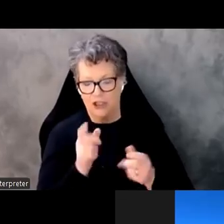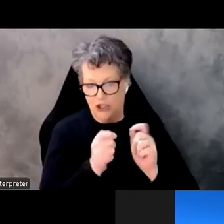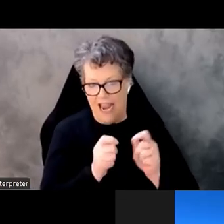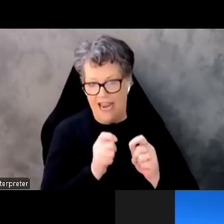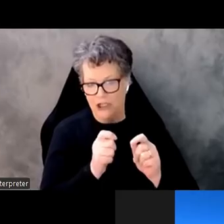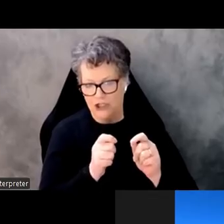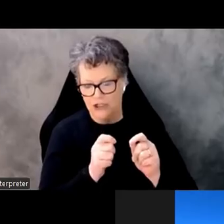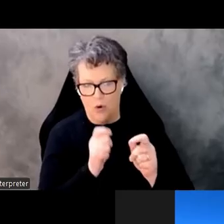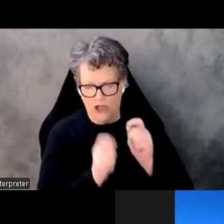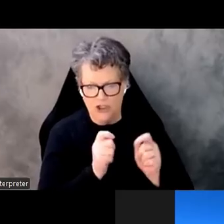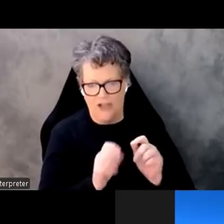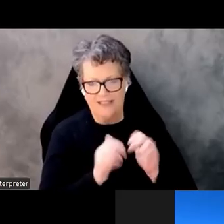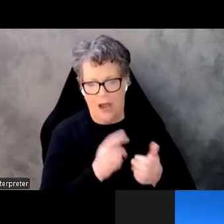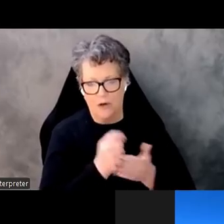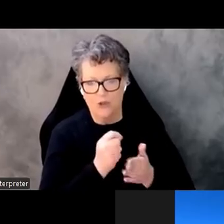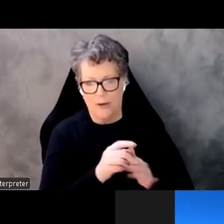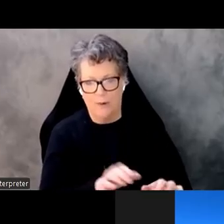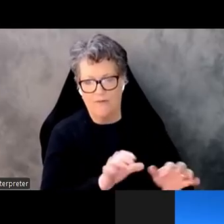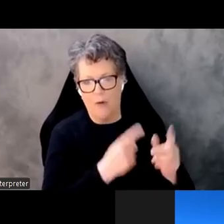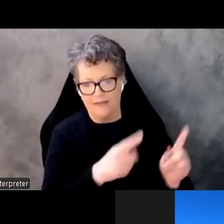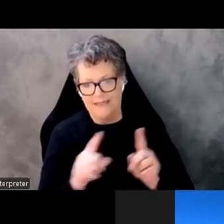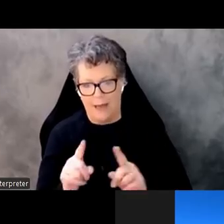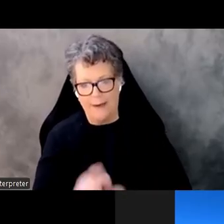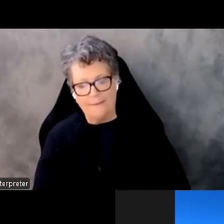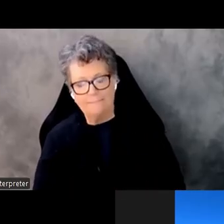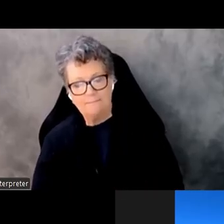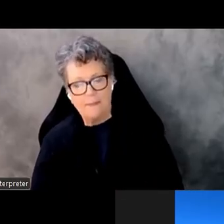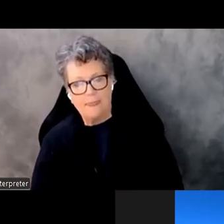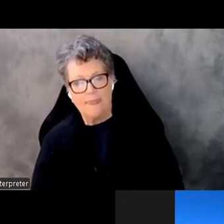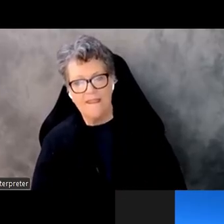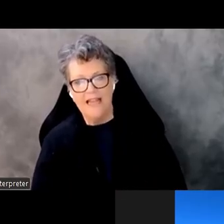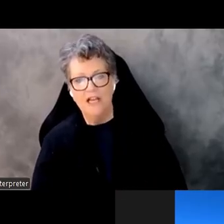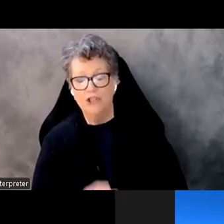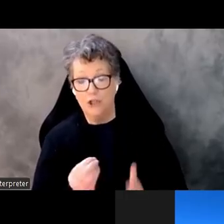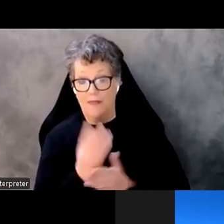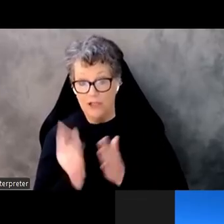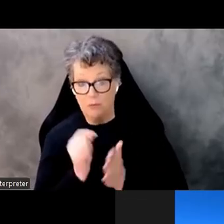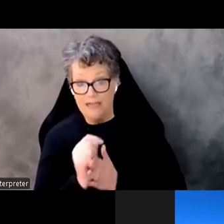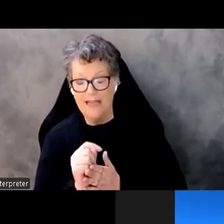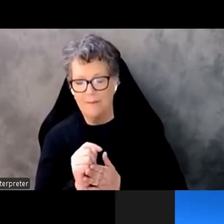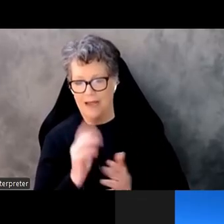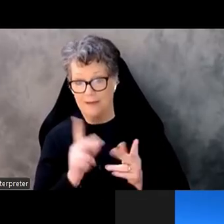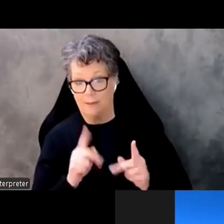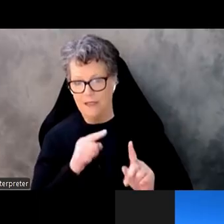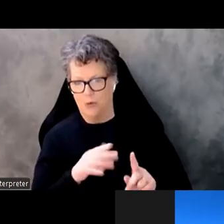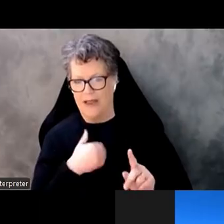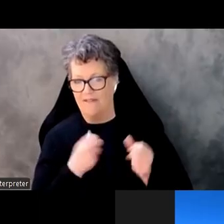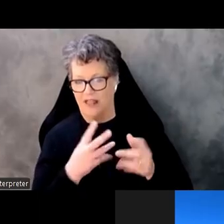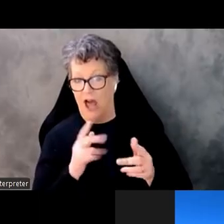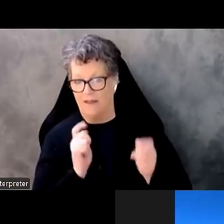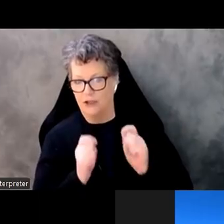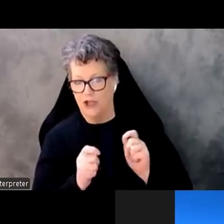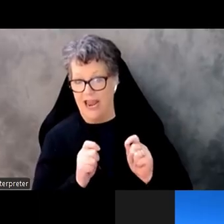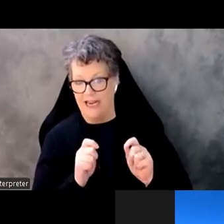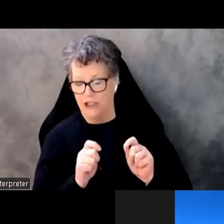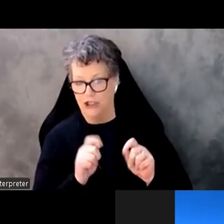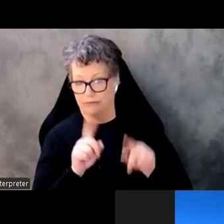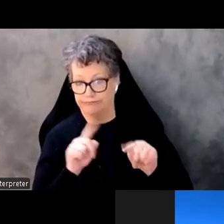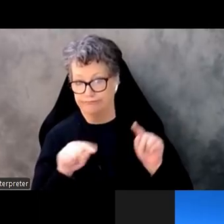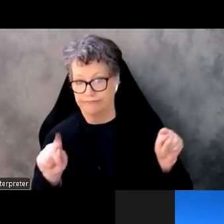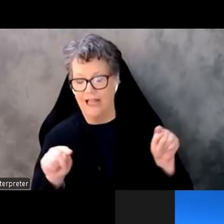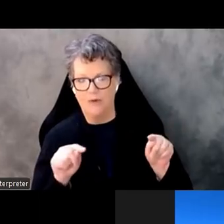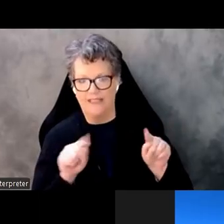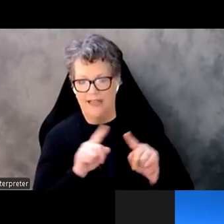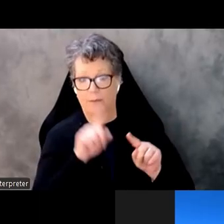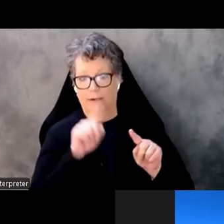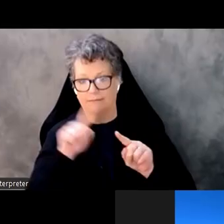or adjust how some of our treatment performance is happening on the front end. So yeah, the springtime becomes a spot where we do have a lot of change, and sometimes we see a couple little bumps.